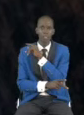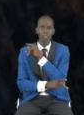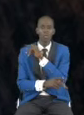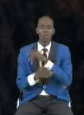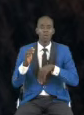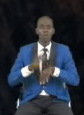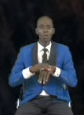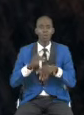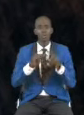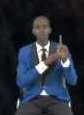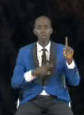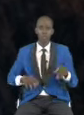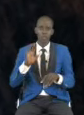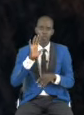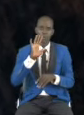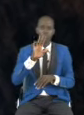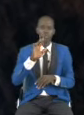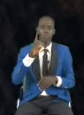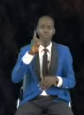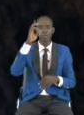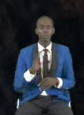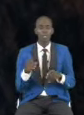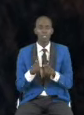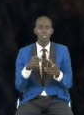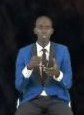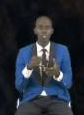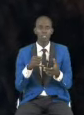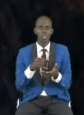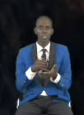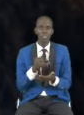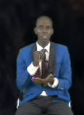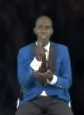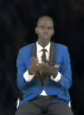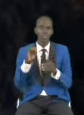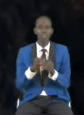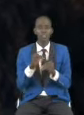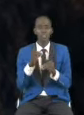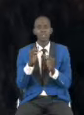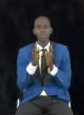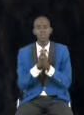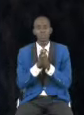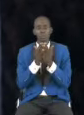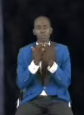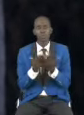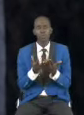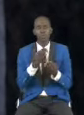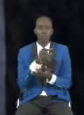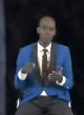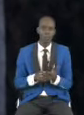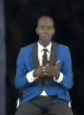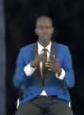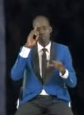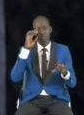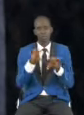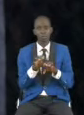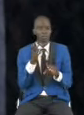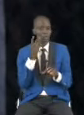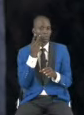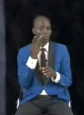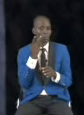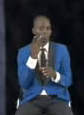God, as it is written in the book of this covenant. See those two things